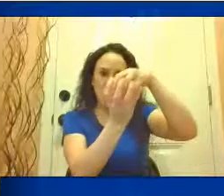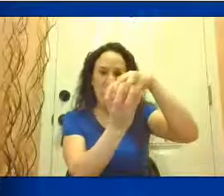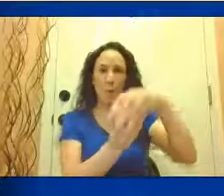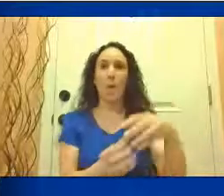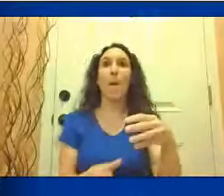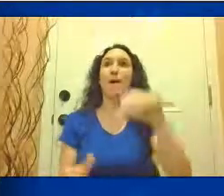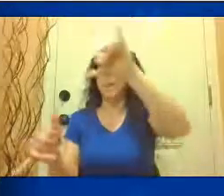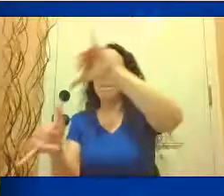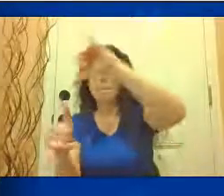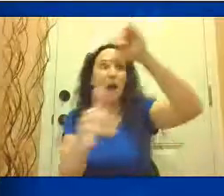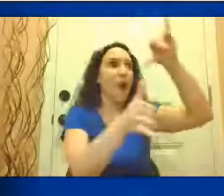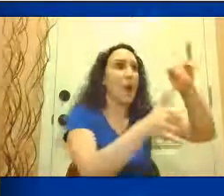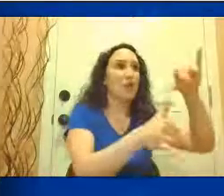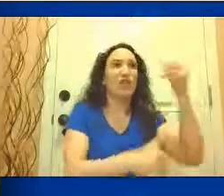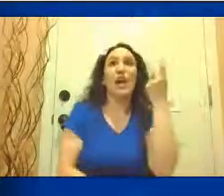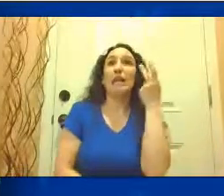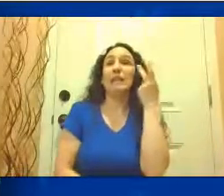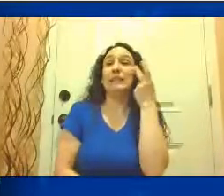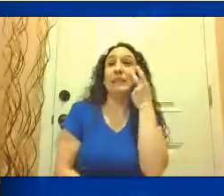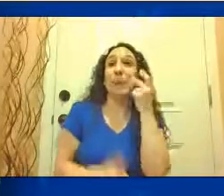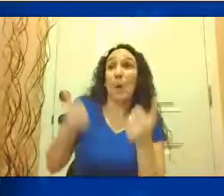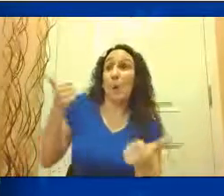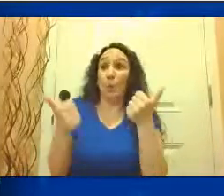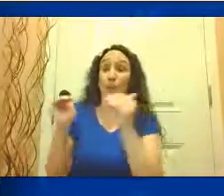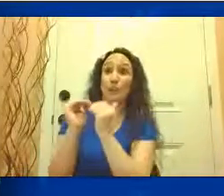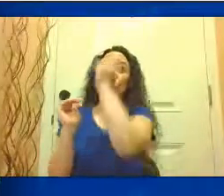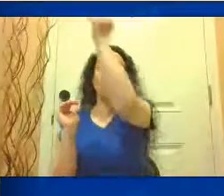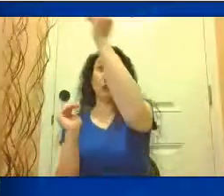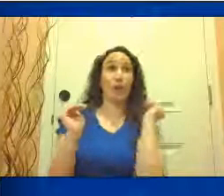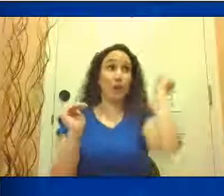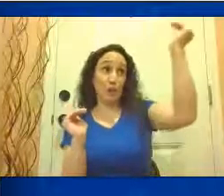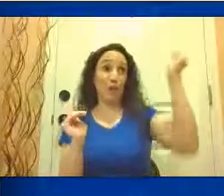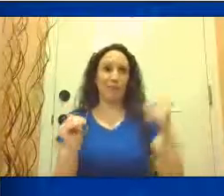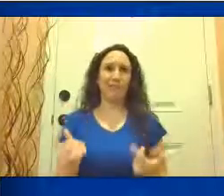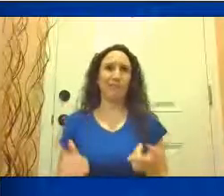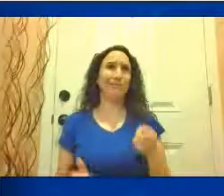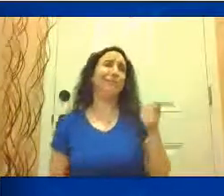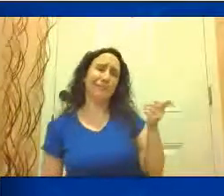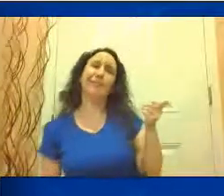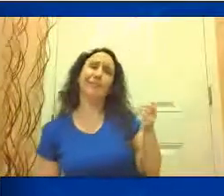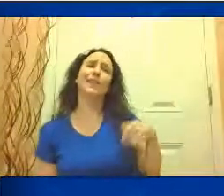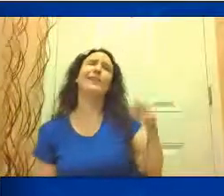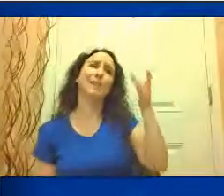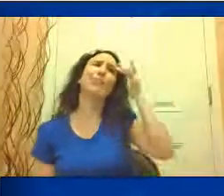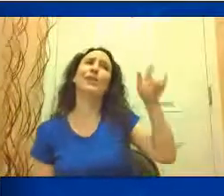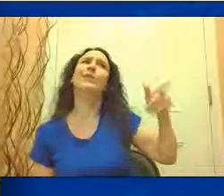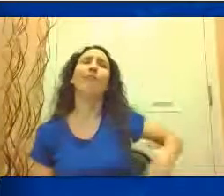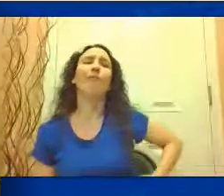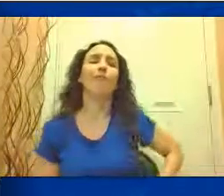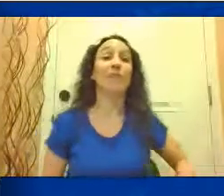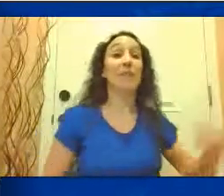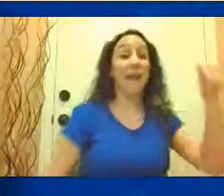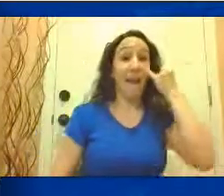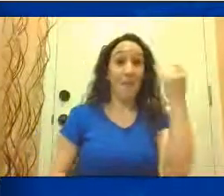this pine cone to see which door is taller. Oh, yeah, he always was the clever one. If